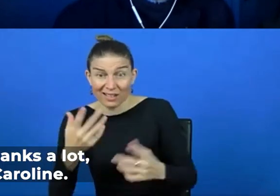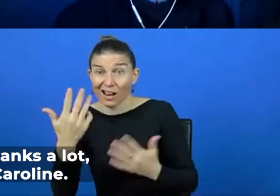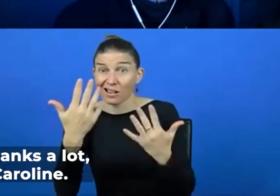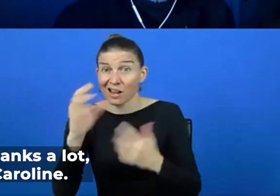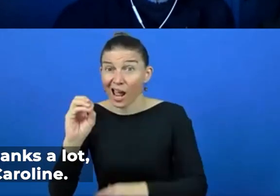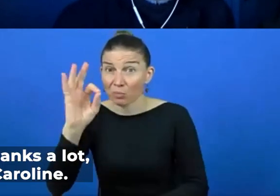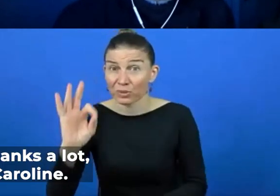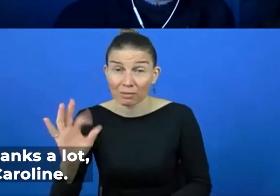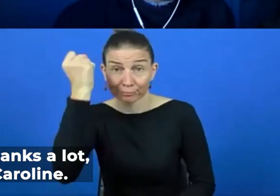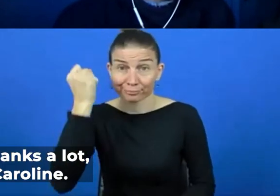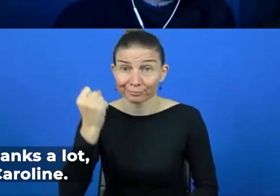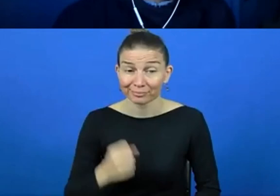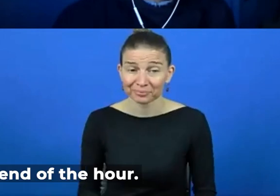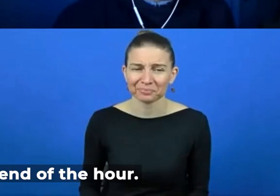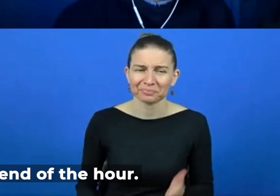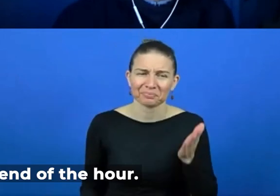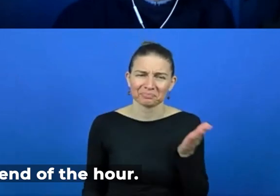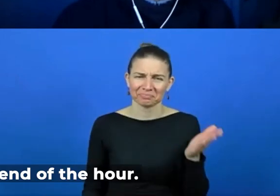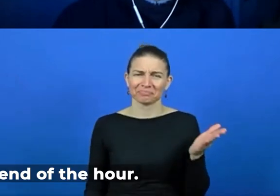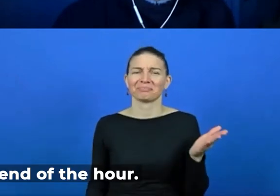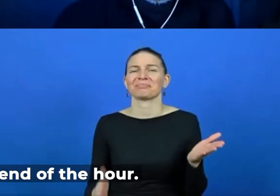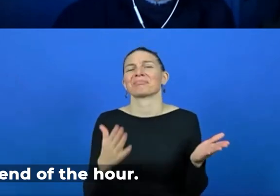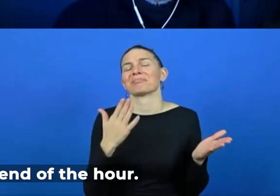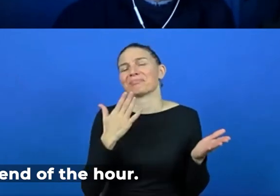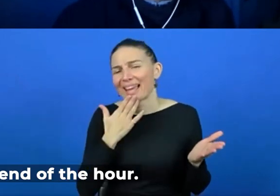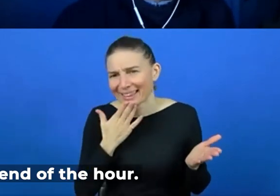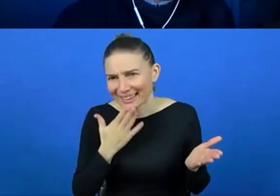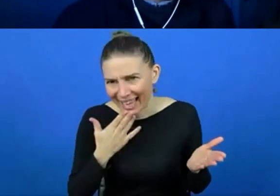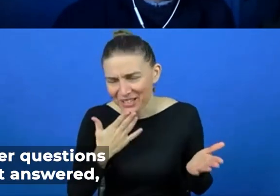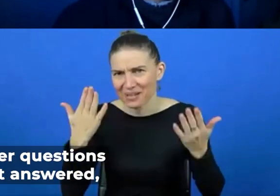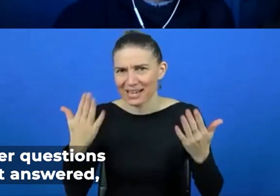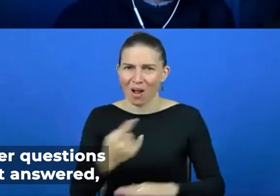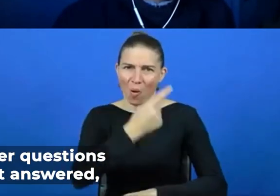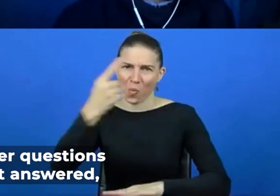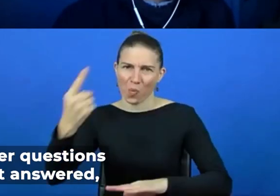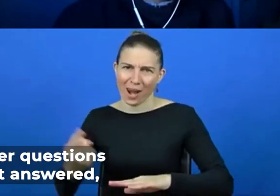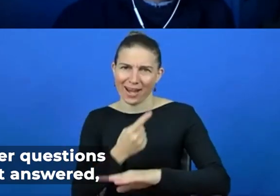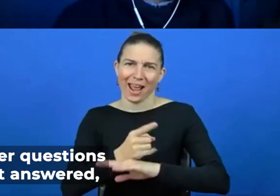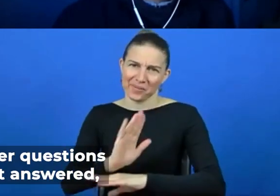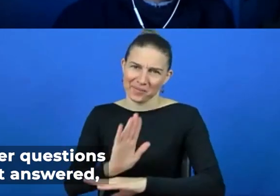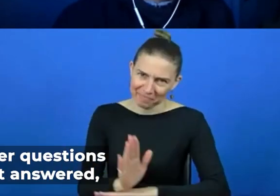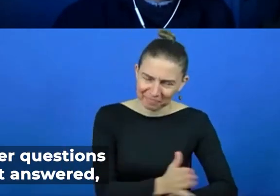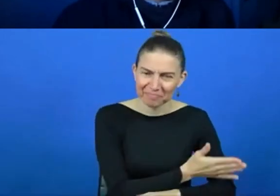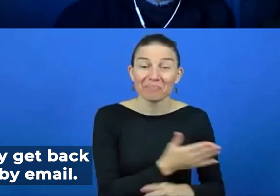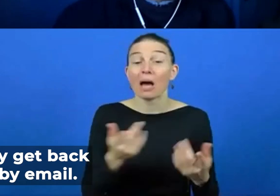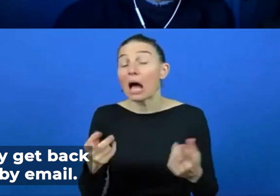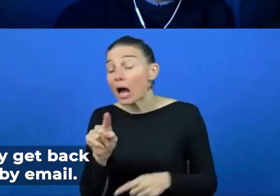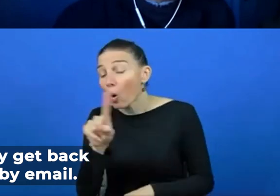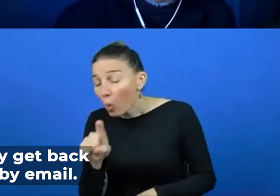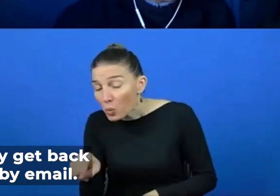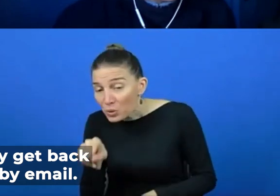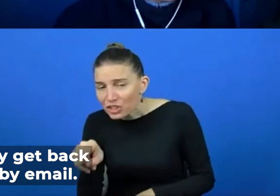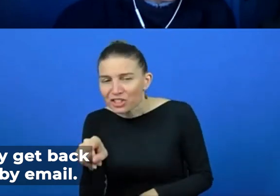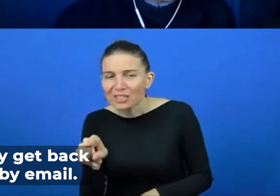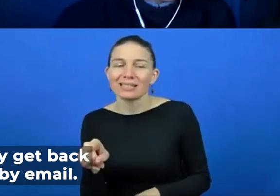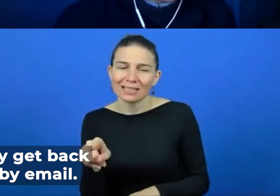Thank you. Thanks a lot, Steve and Caroline. So we've come to the end of the hour. If there are any other questions that we haven't answered, we'll definitely get